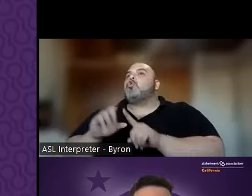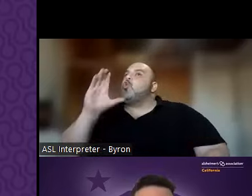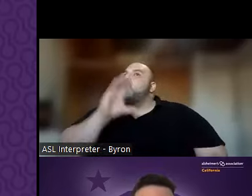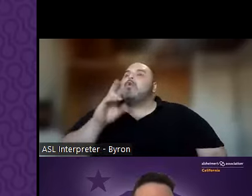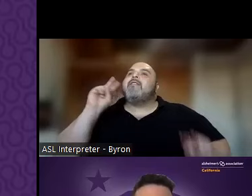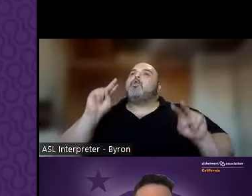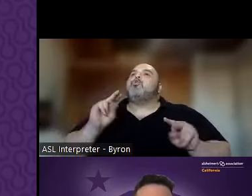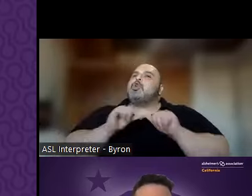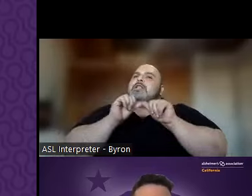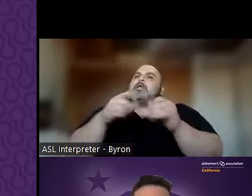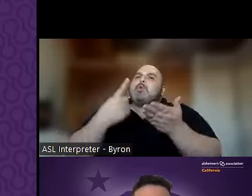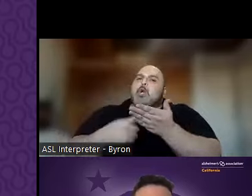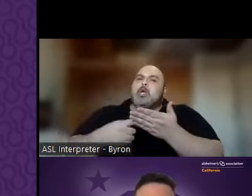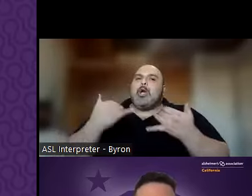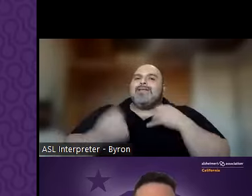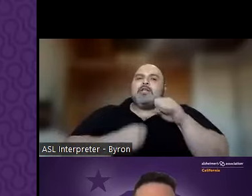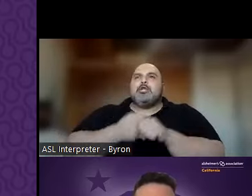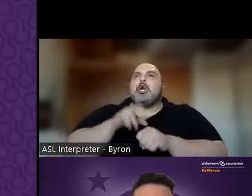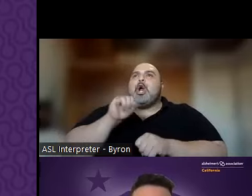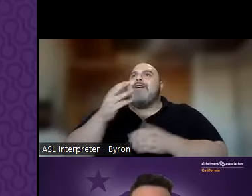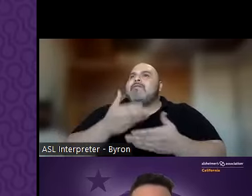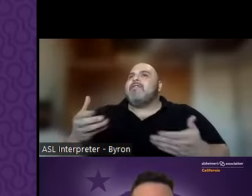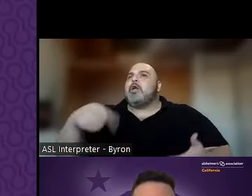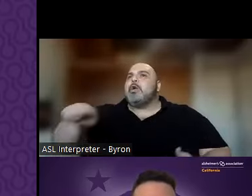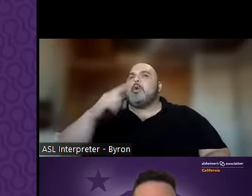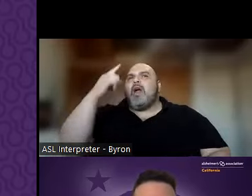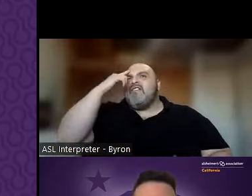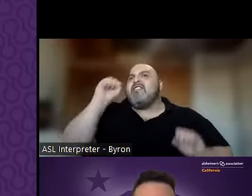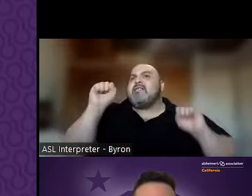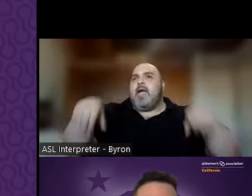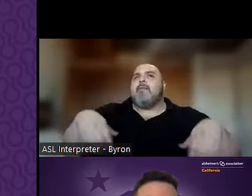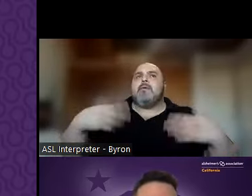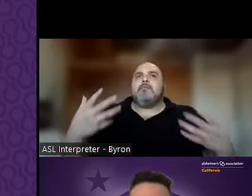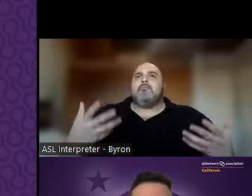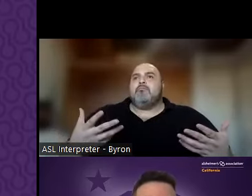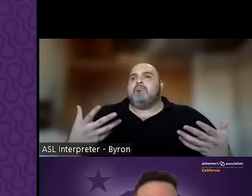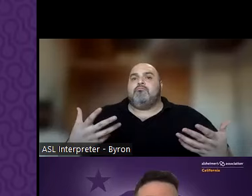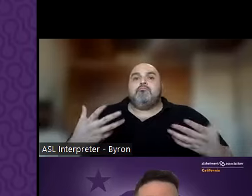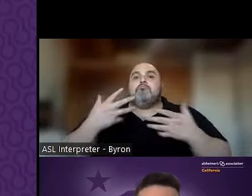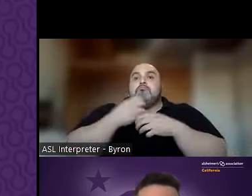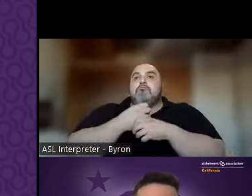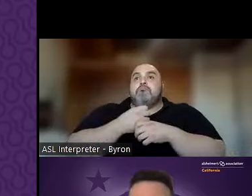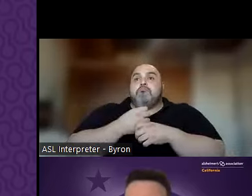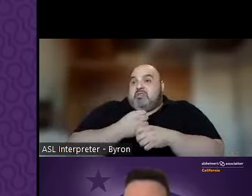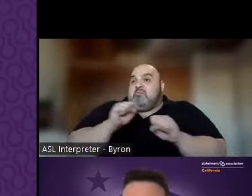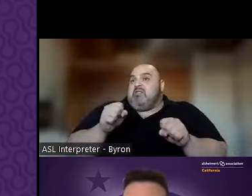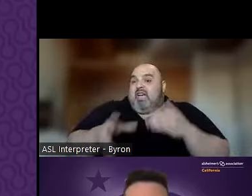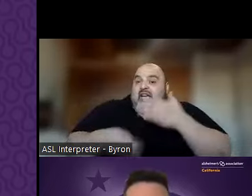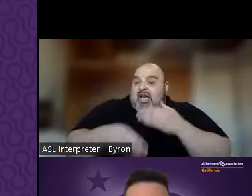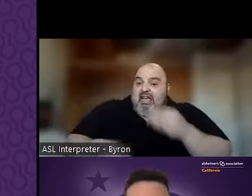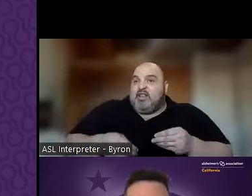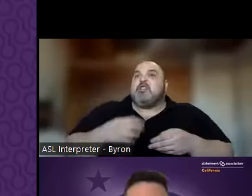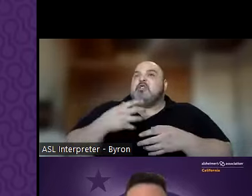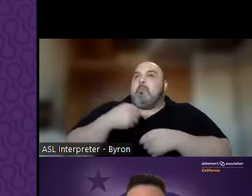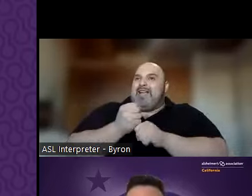continued dialogue this year. If there are things that you all are thinking could be made to make this bill stronger, we're